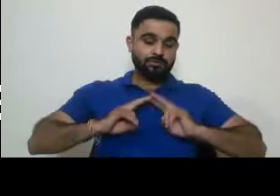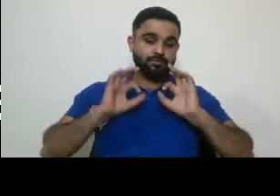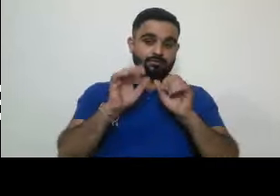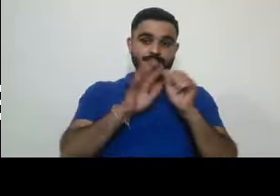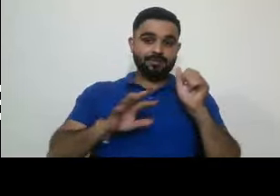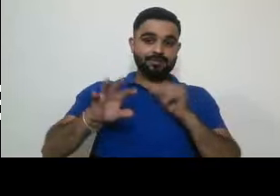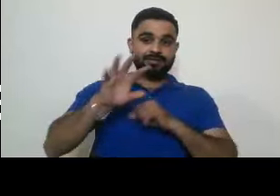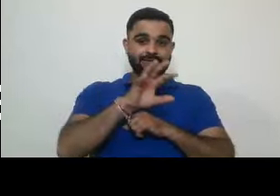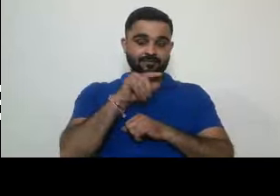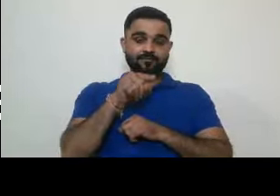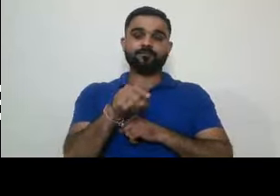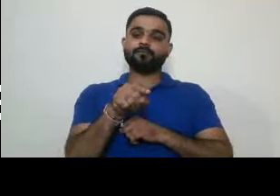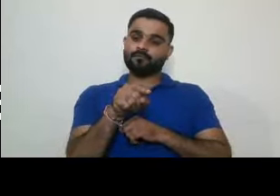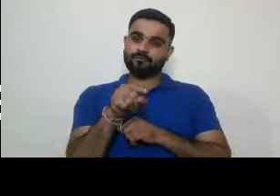Asia